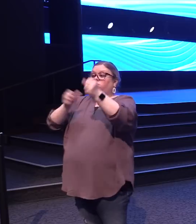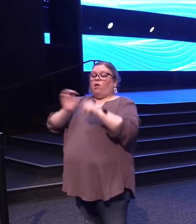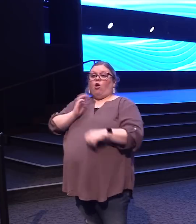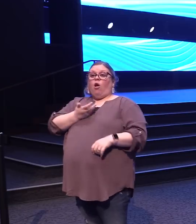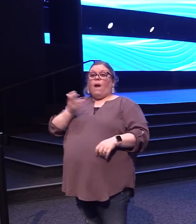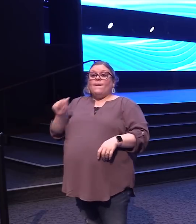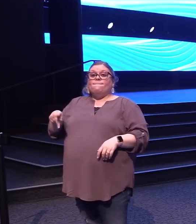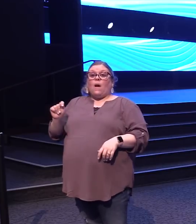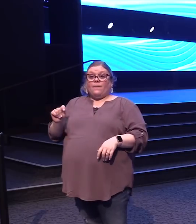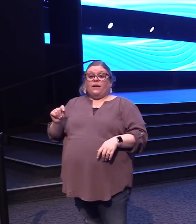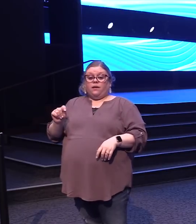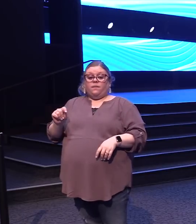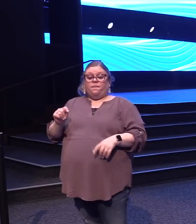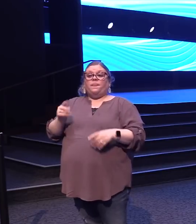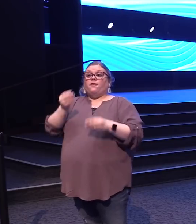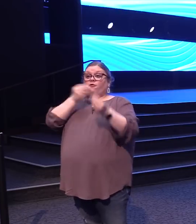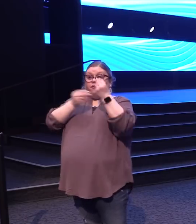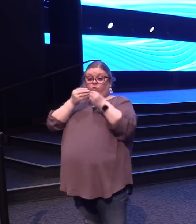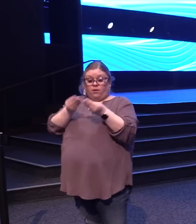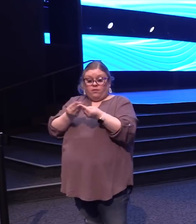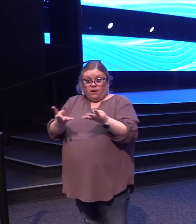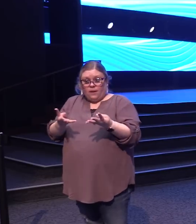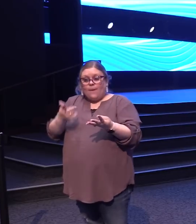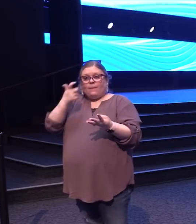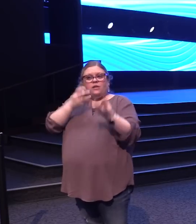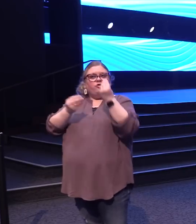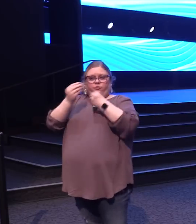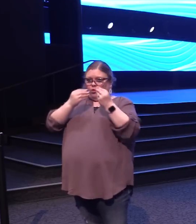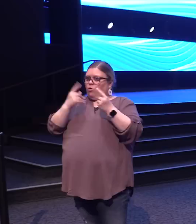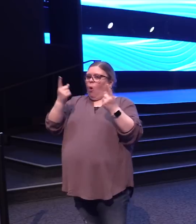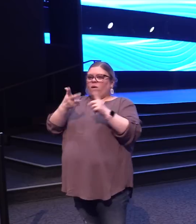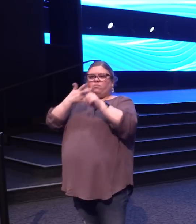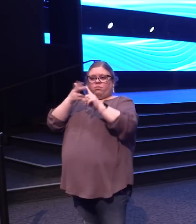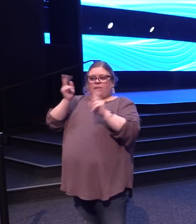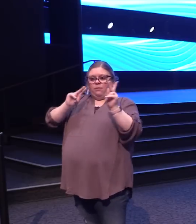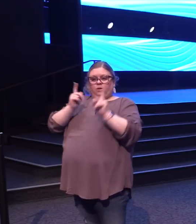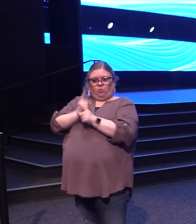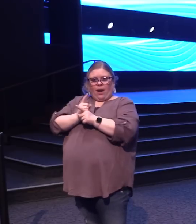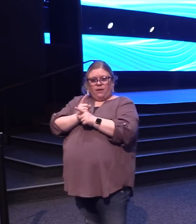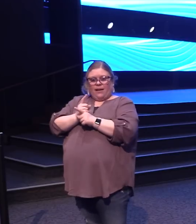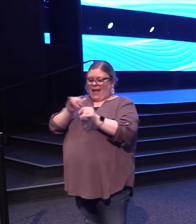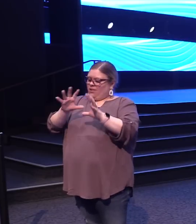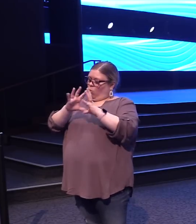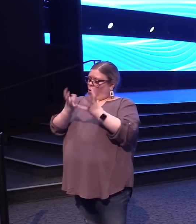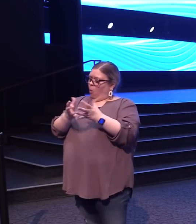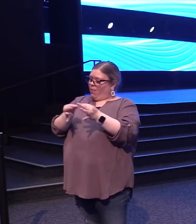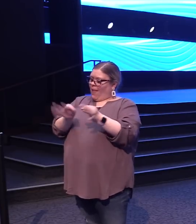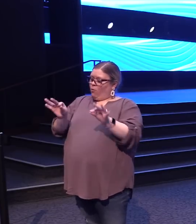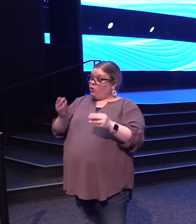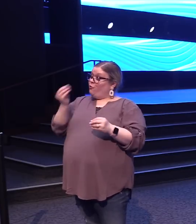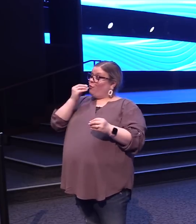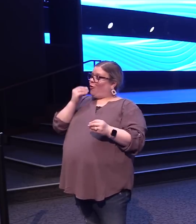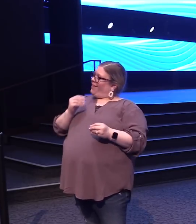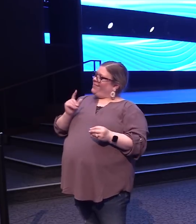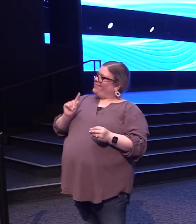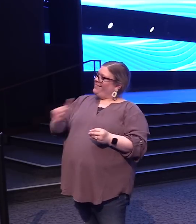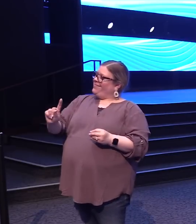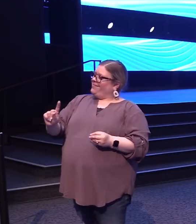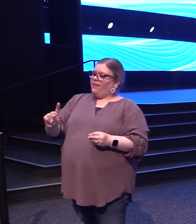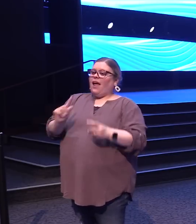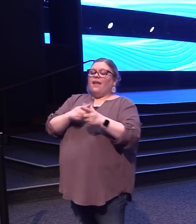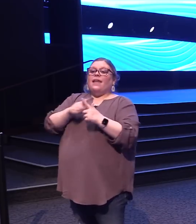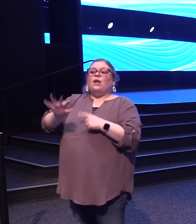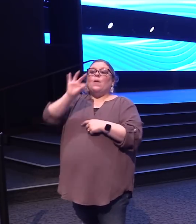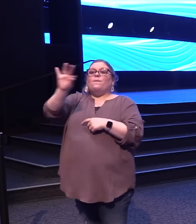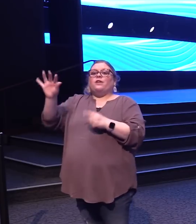apartment. Let's give them food, because food always works. It's a global language. And then let's preach Jesus to